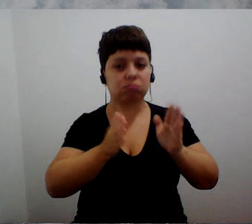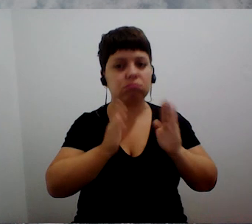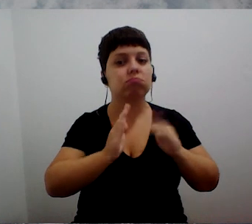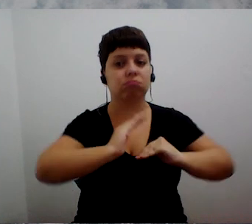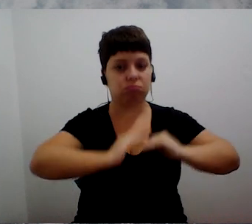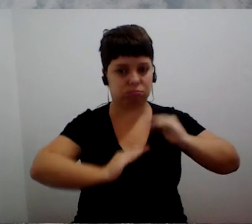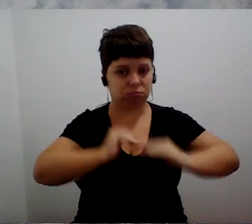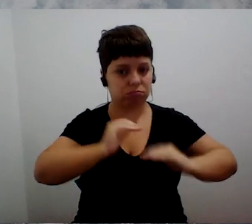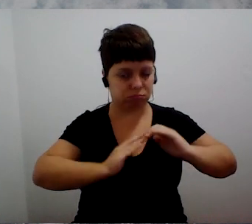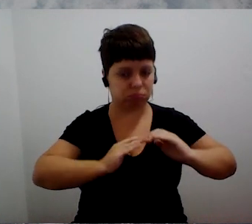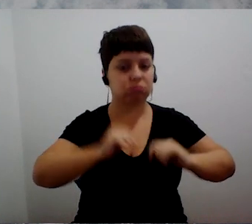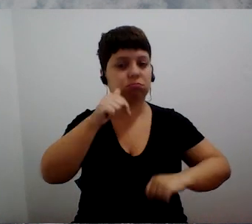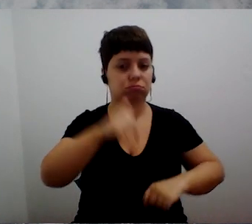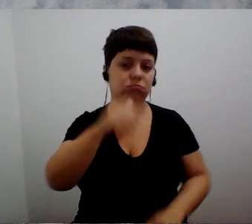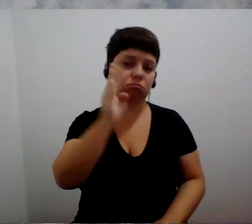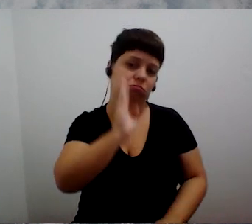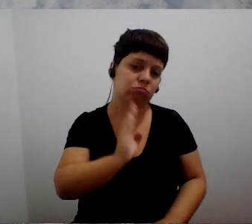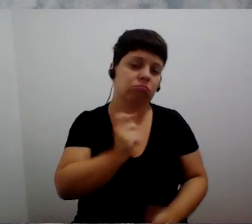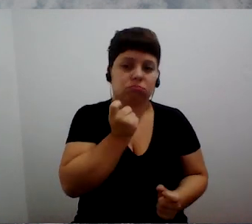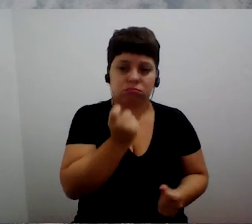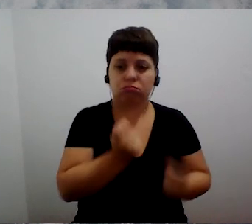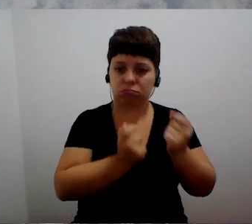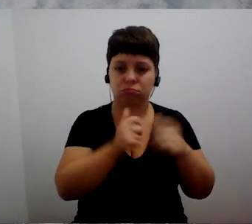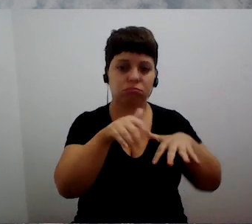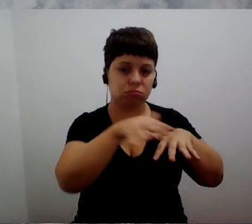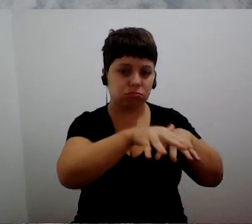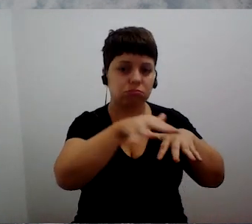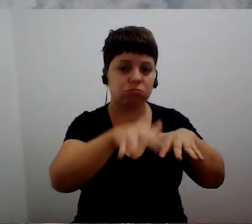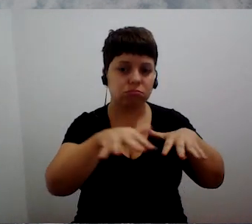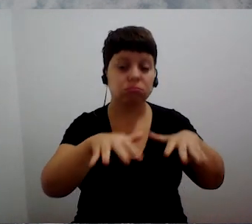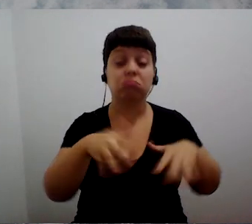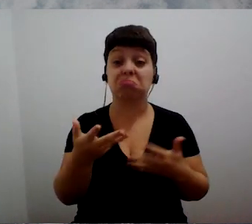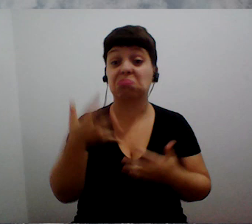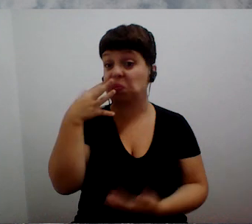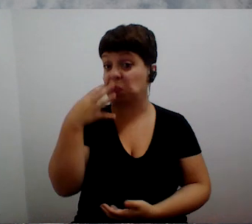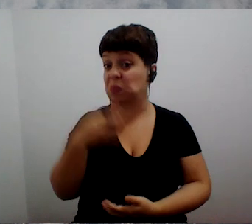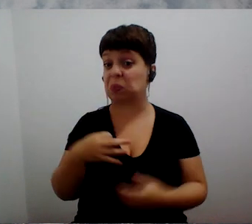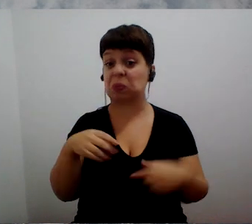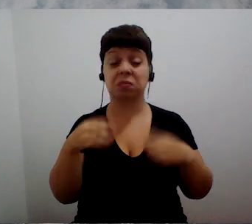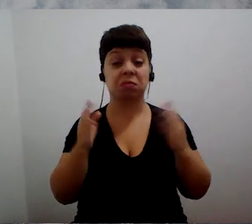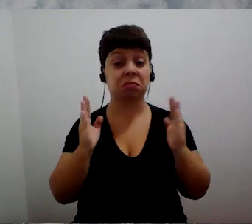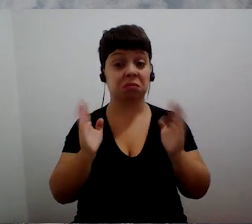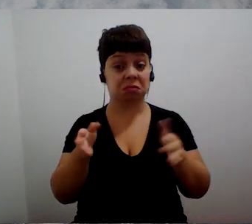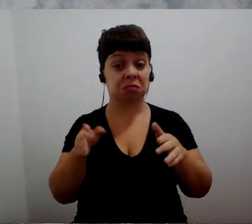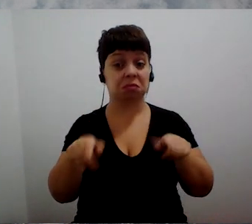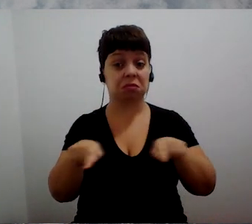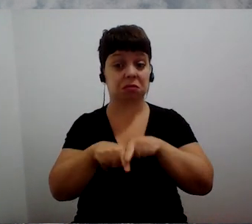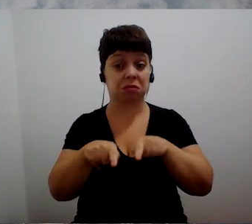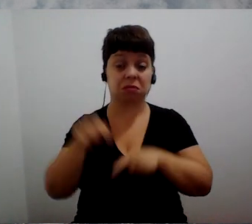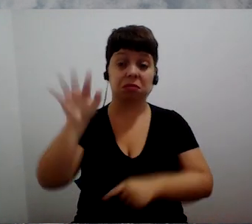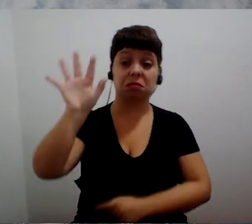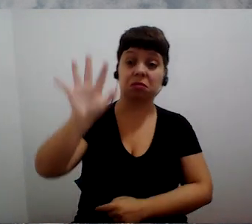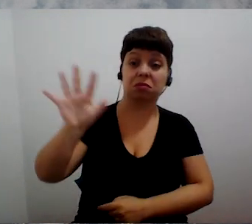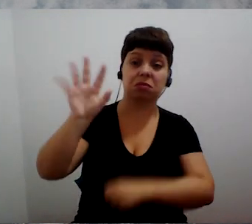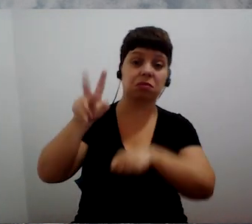and the decisions together. And this has been practiced in Brazil in different aspects. I'm sure that